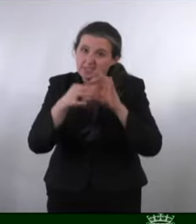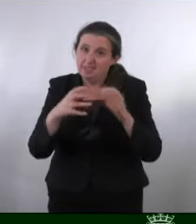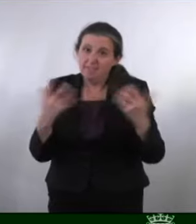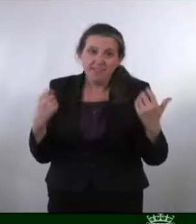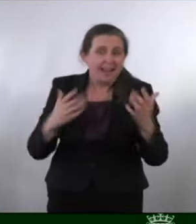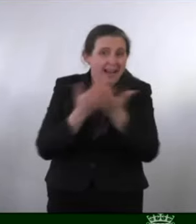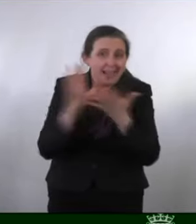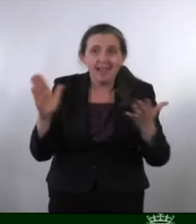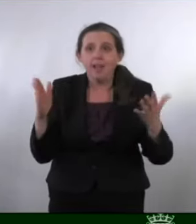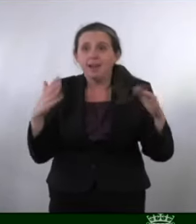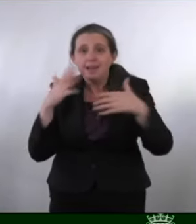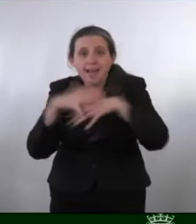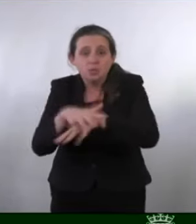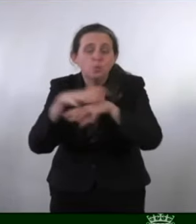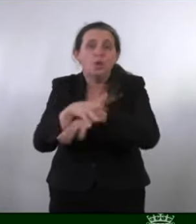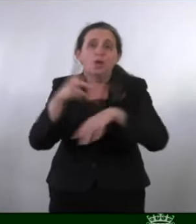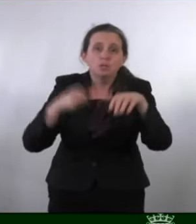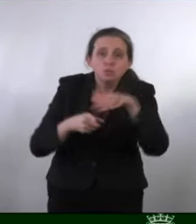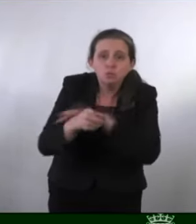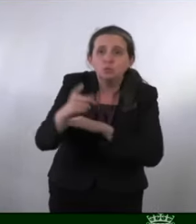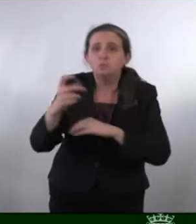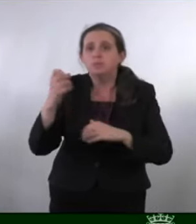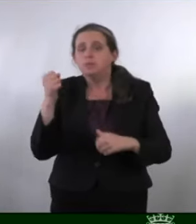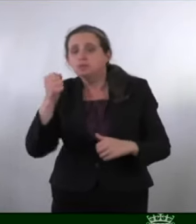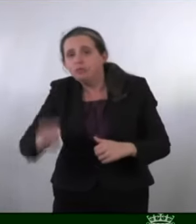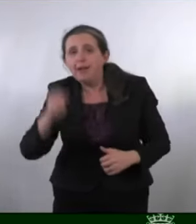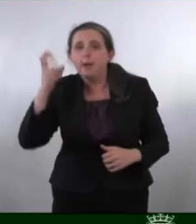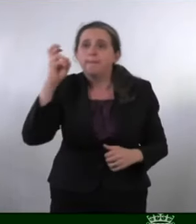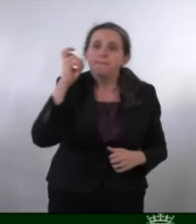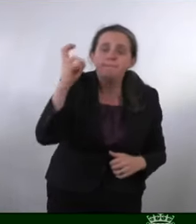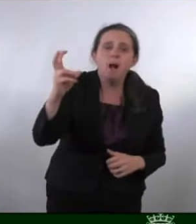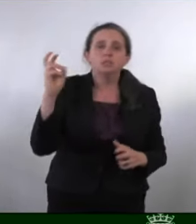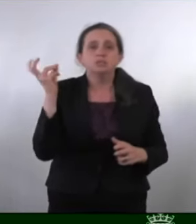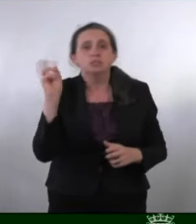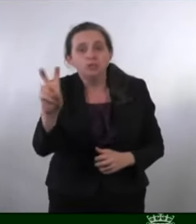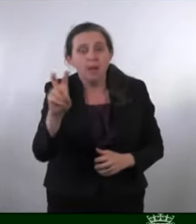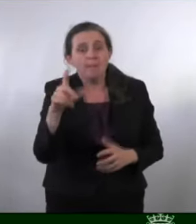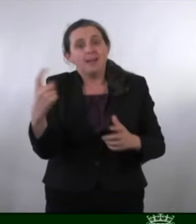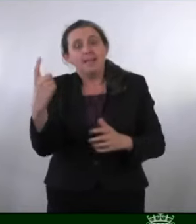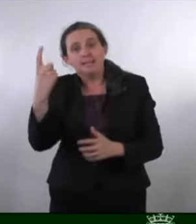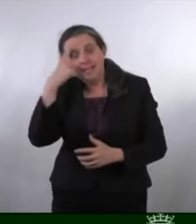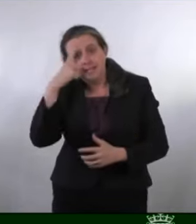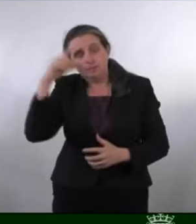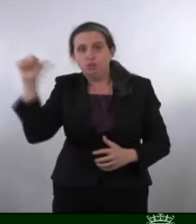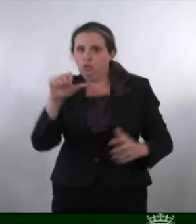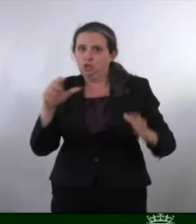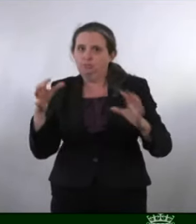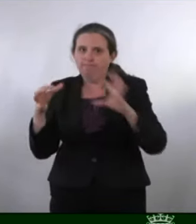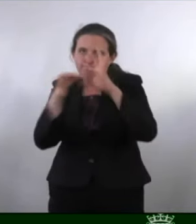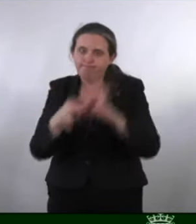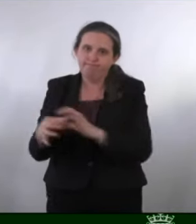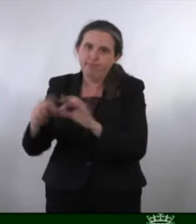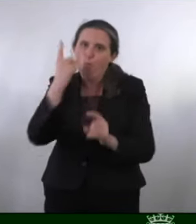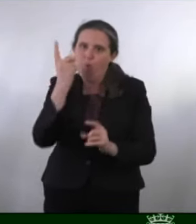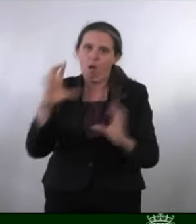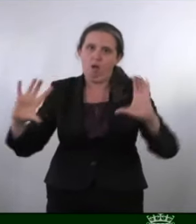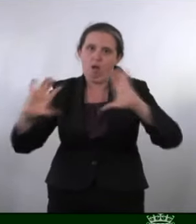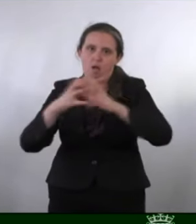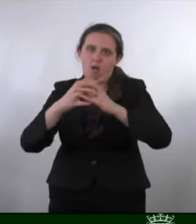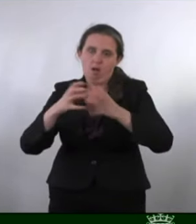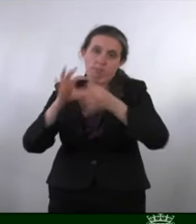network, and I'm afraid that's still, the most sensible way of dealing with it. Now we go to Barbara Keeley.